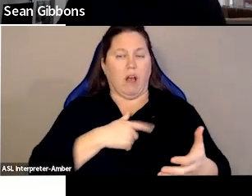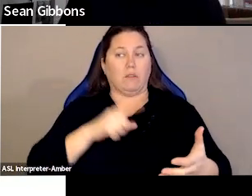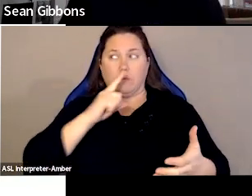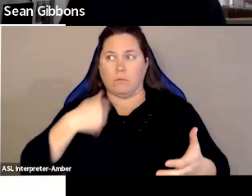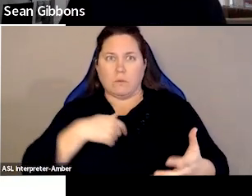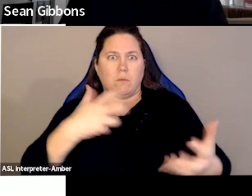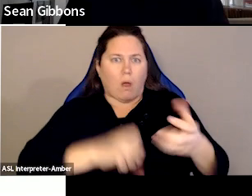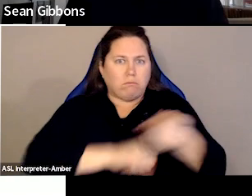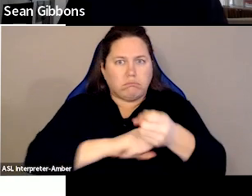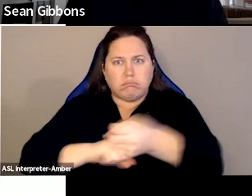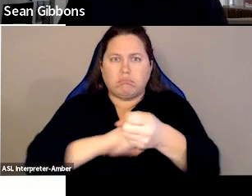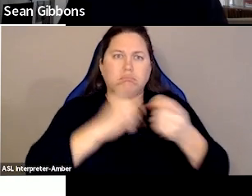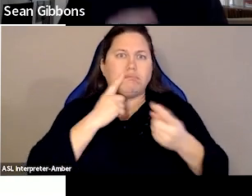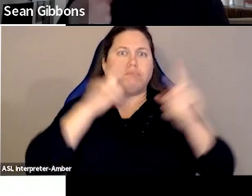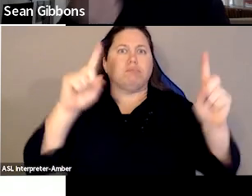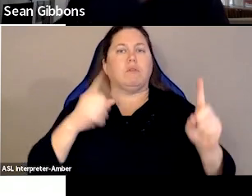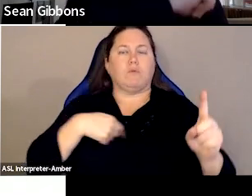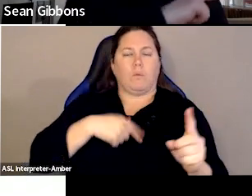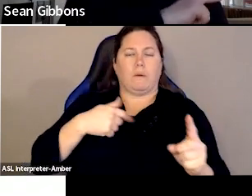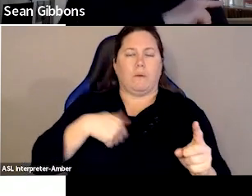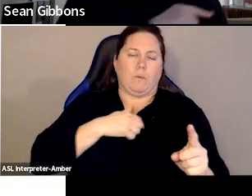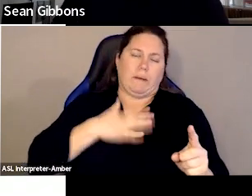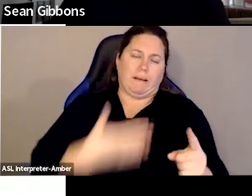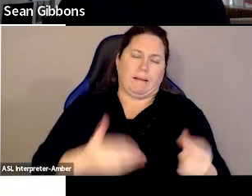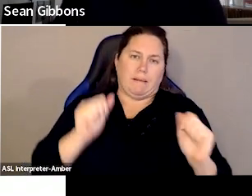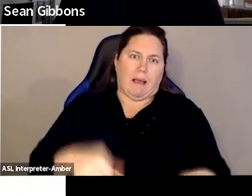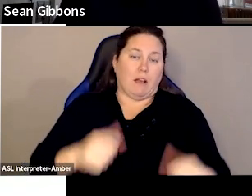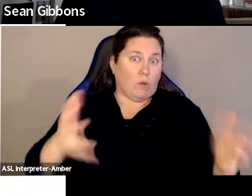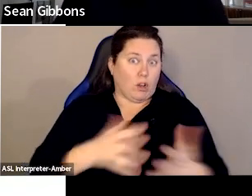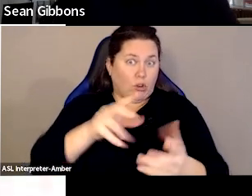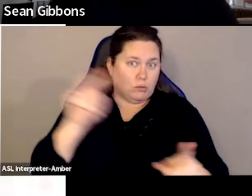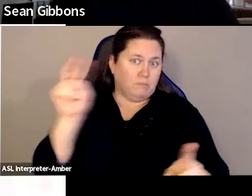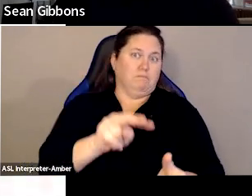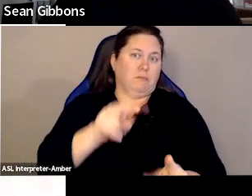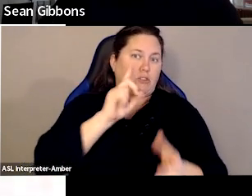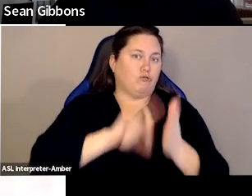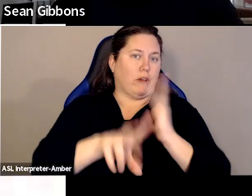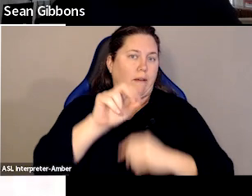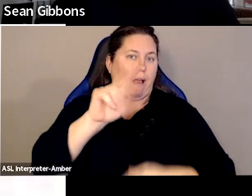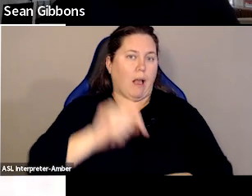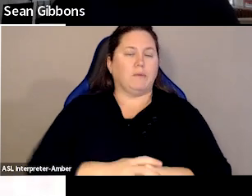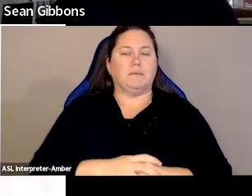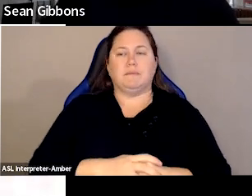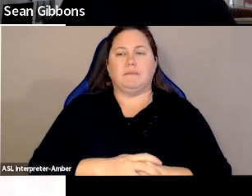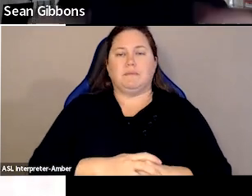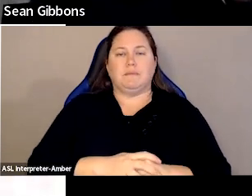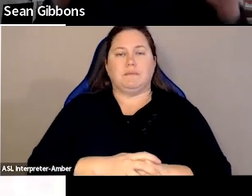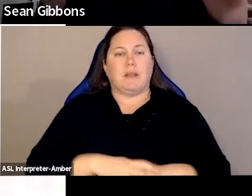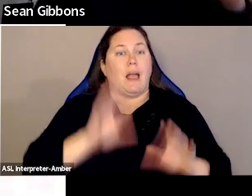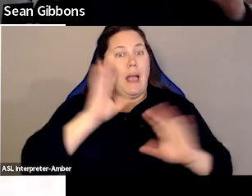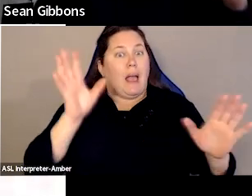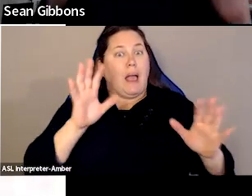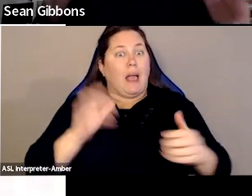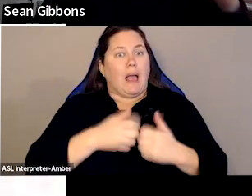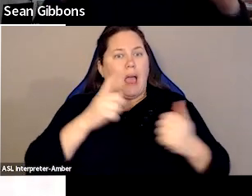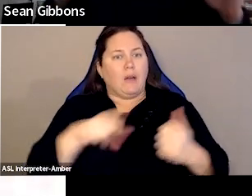with answers when we can. So certainly encourage you to check this out. All right, if we could go ahead. Hey, Edith, how are you? Other thing is, we are